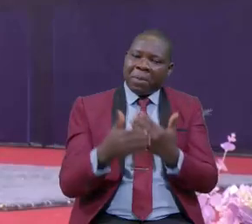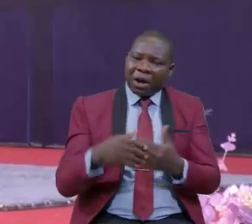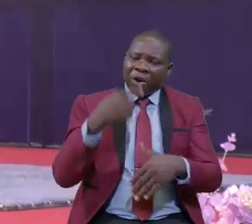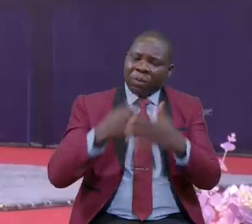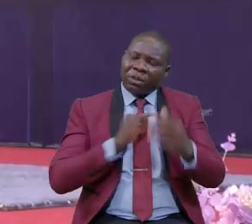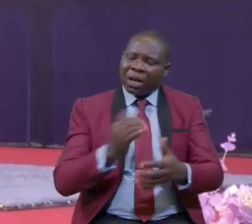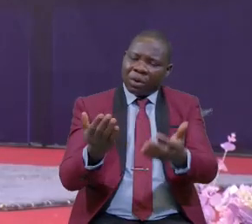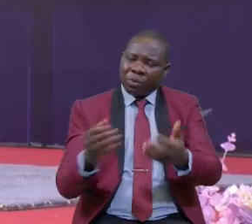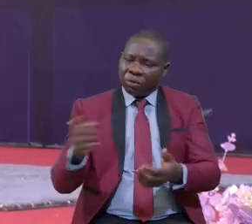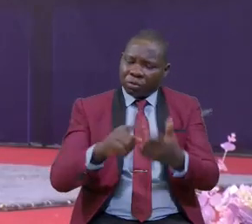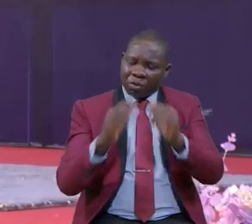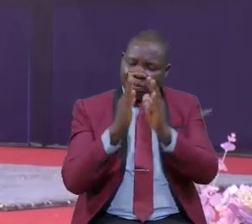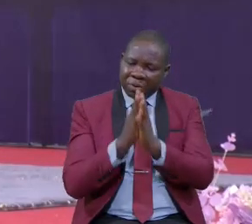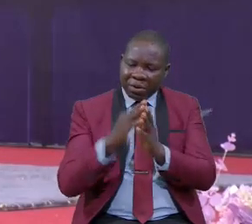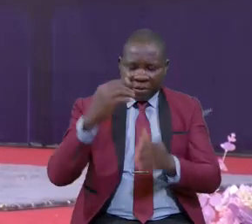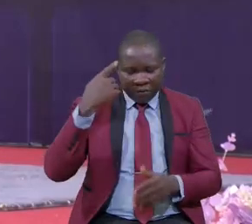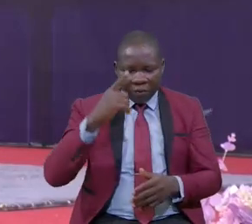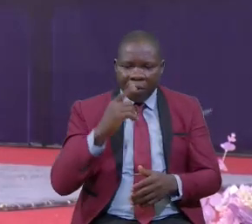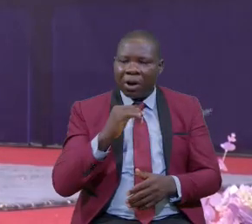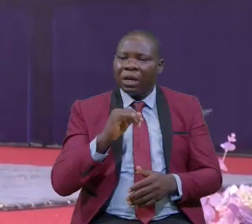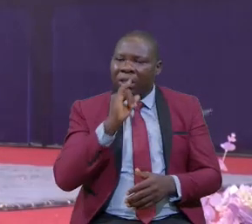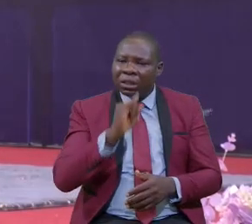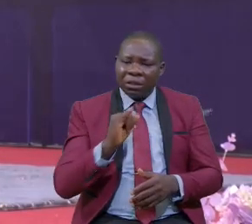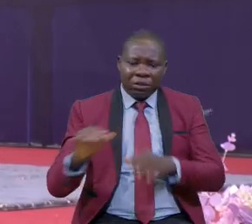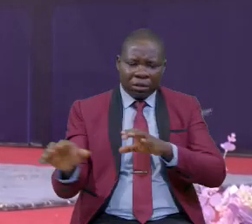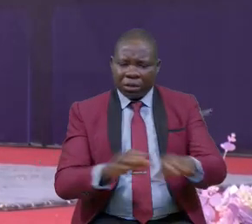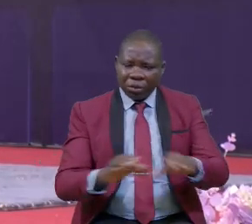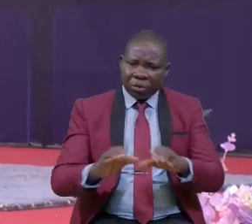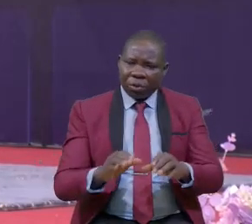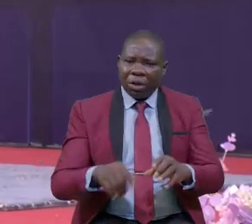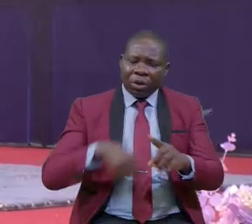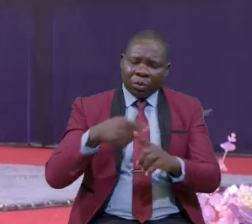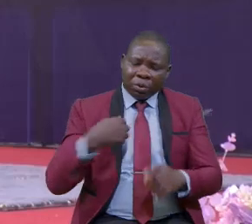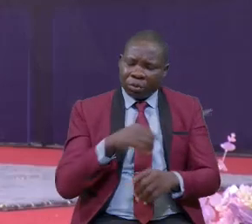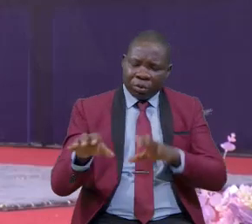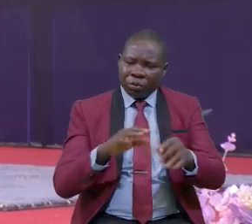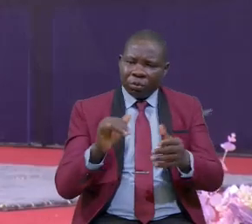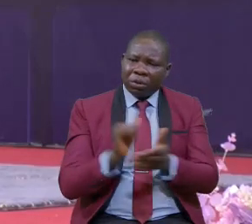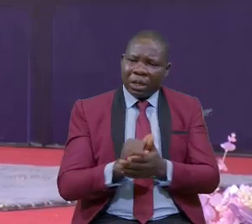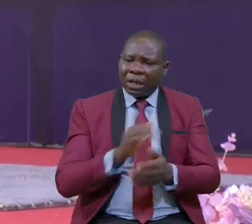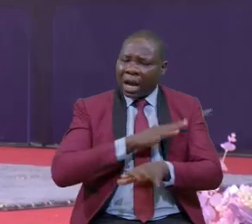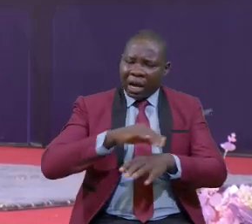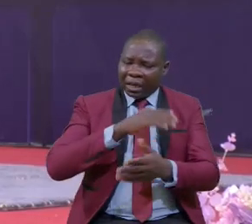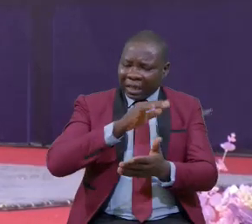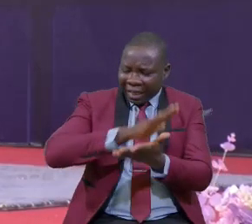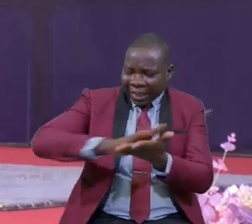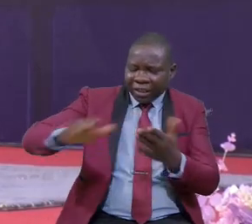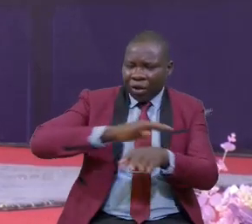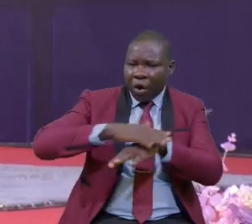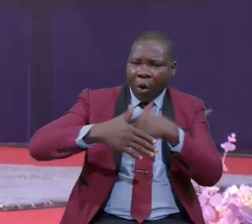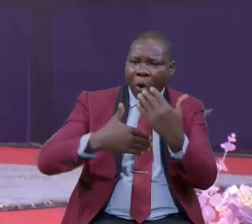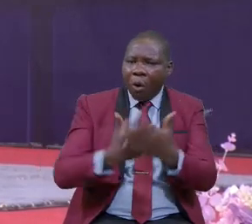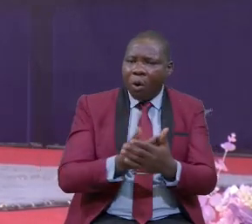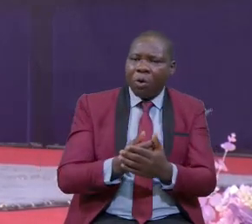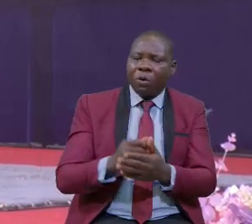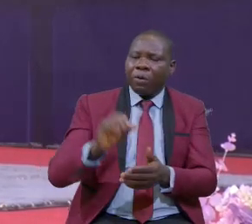that, and we sweep all the fanaticism away from us, and the famine that had been